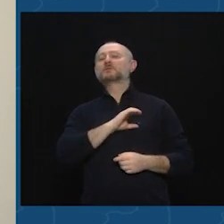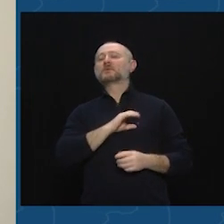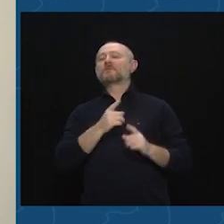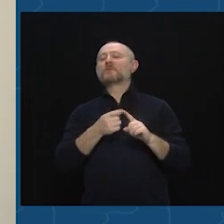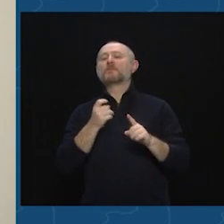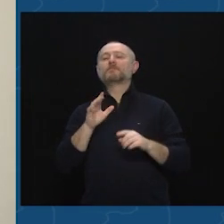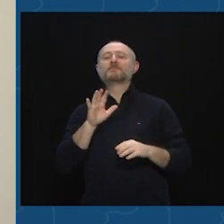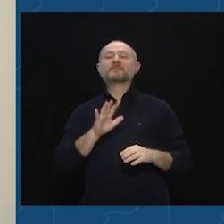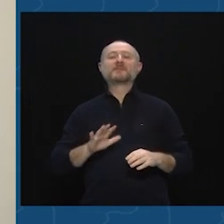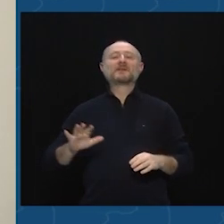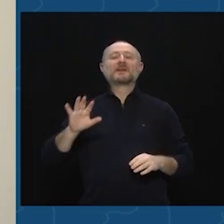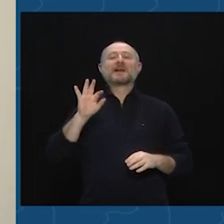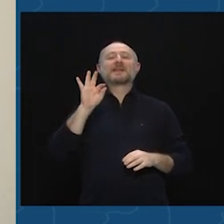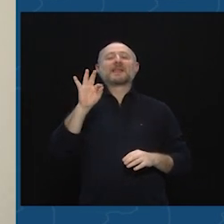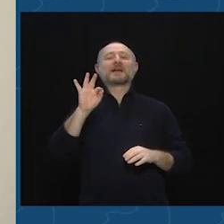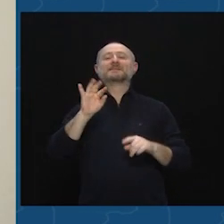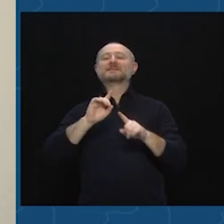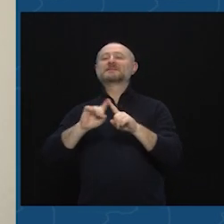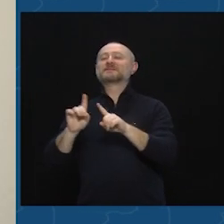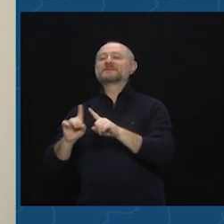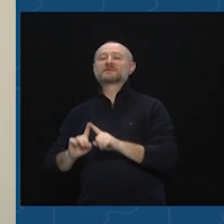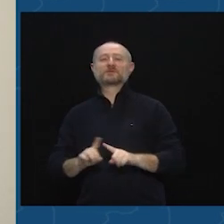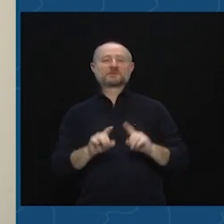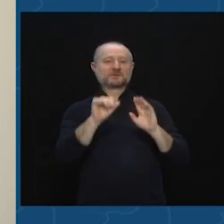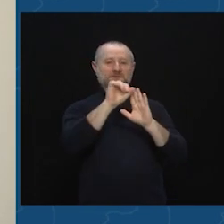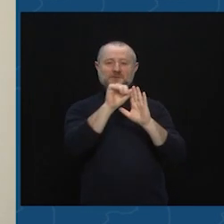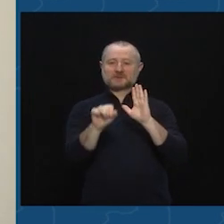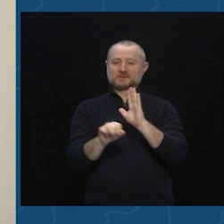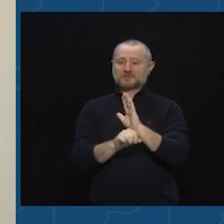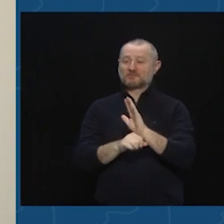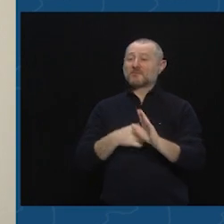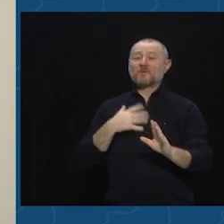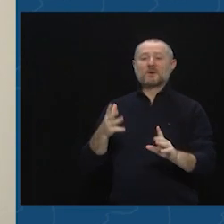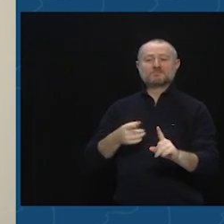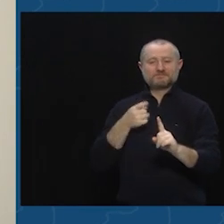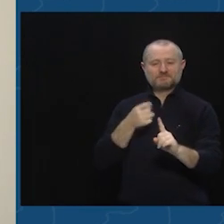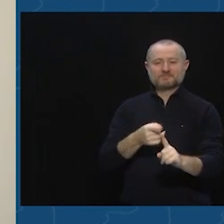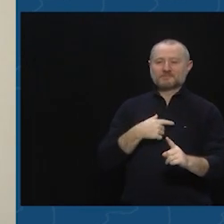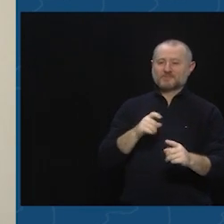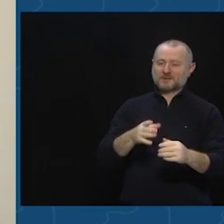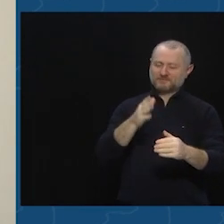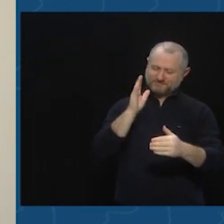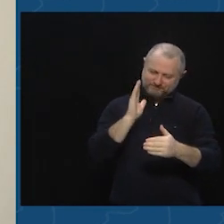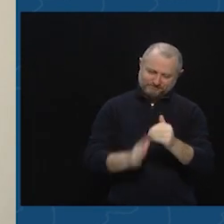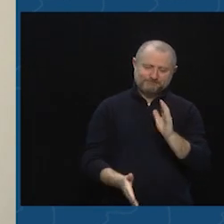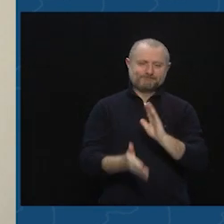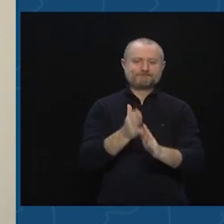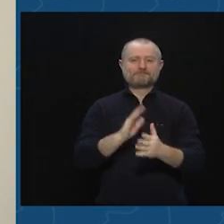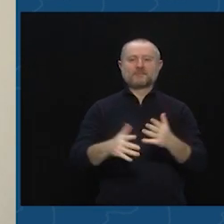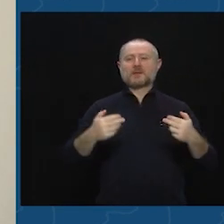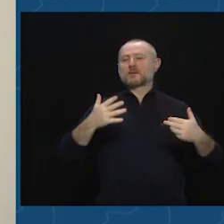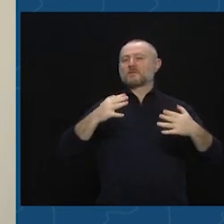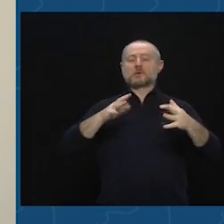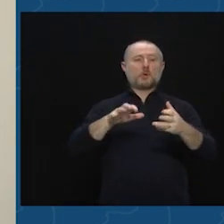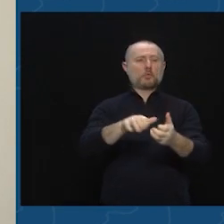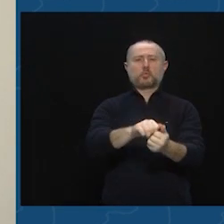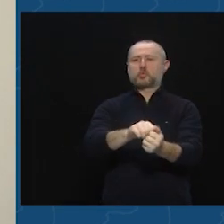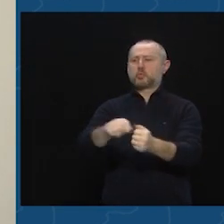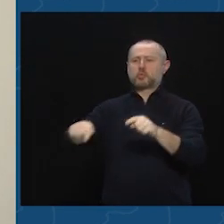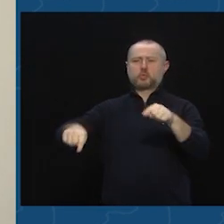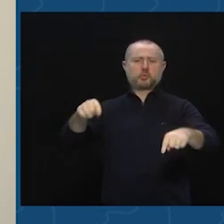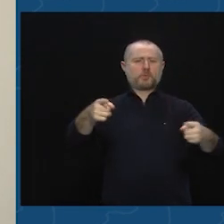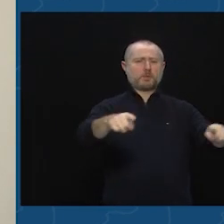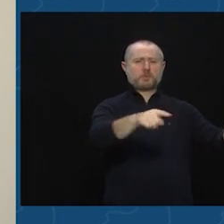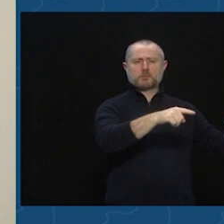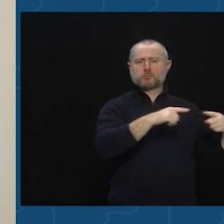to work to bring the end to the scourge of gun violence. As the governor mentioned, I was at Harlem Hospital.